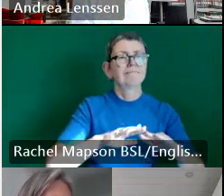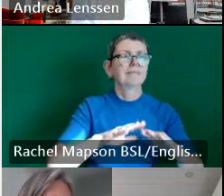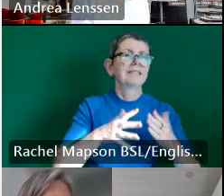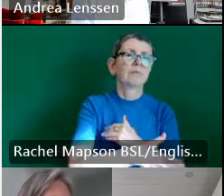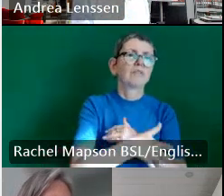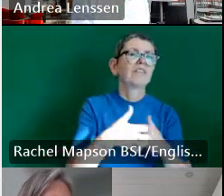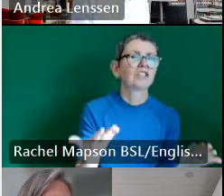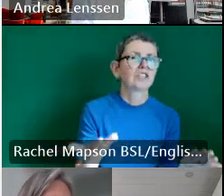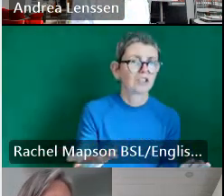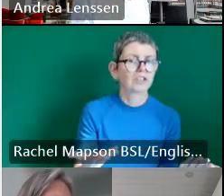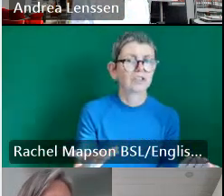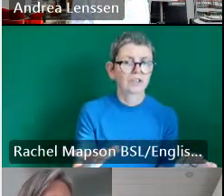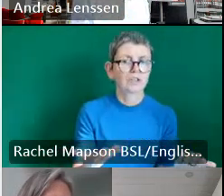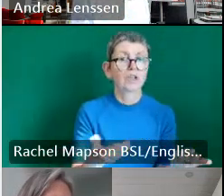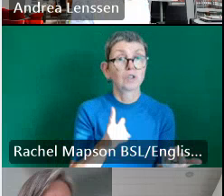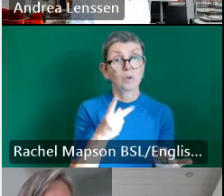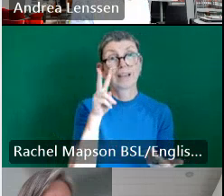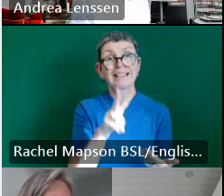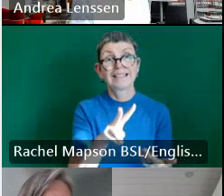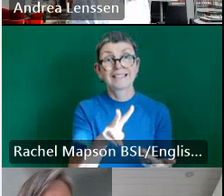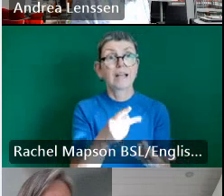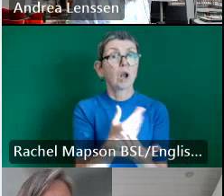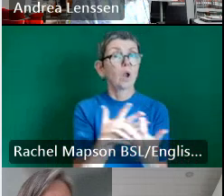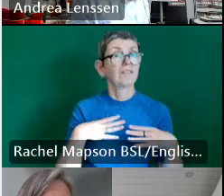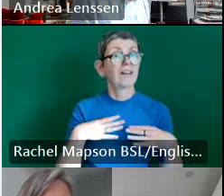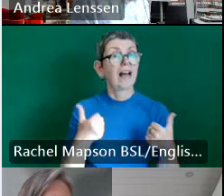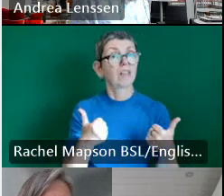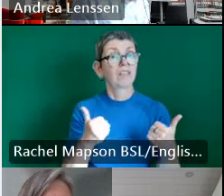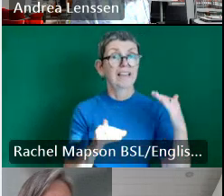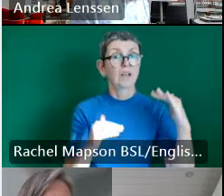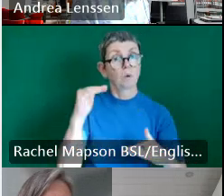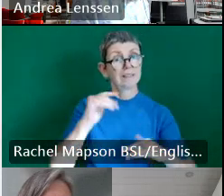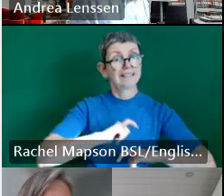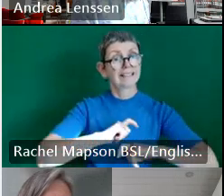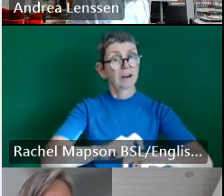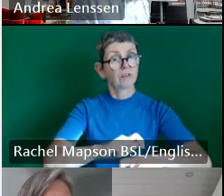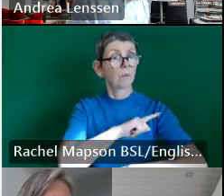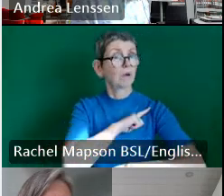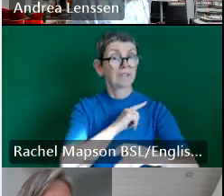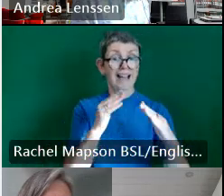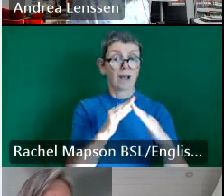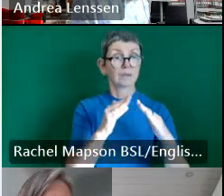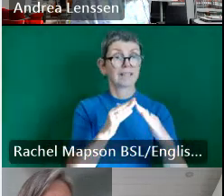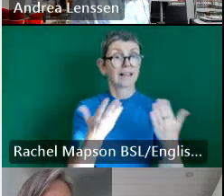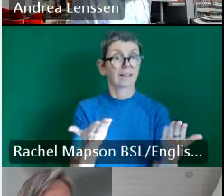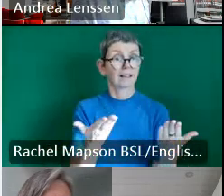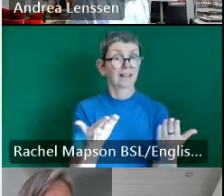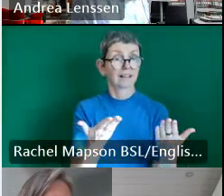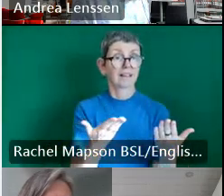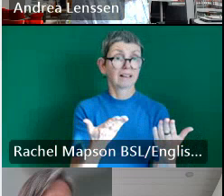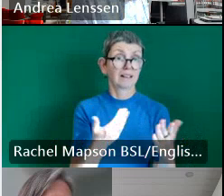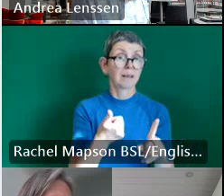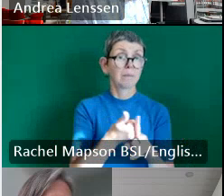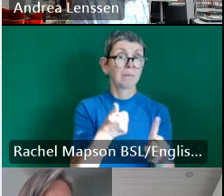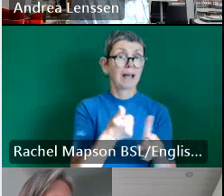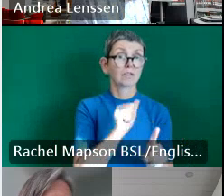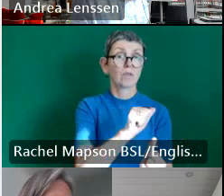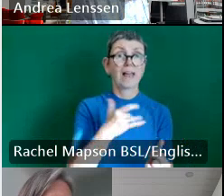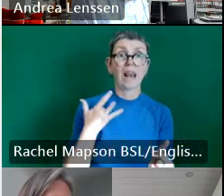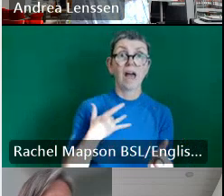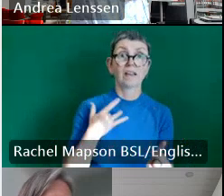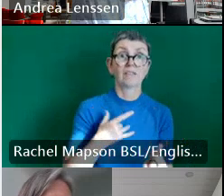inequalities are persisting, because where people live at has a huge impact on their life chances. Not only